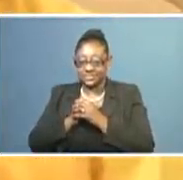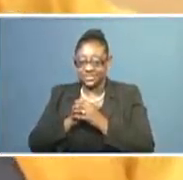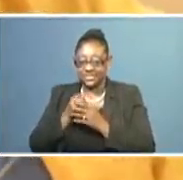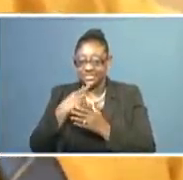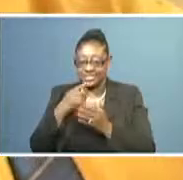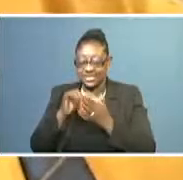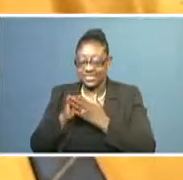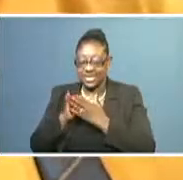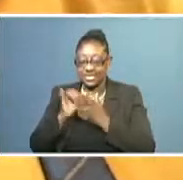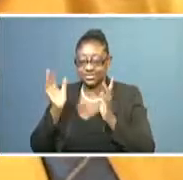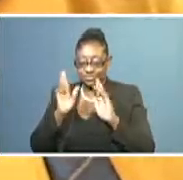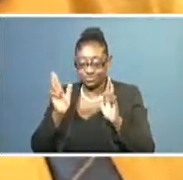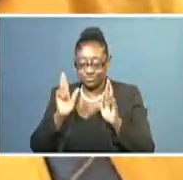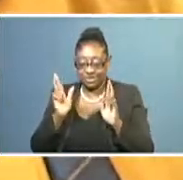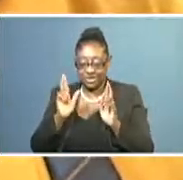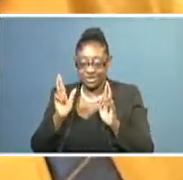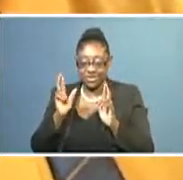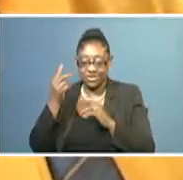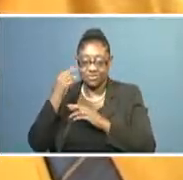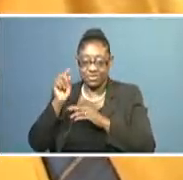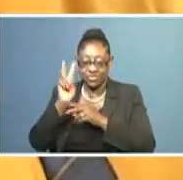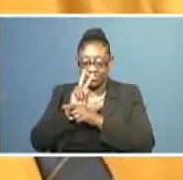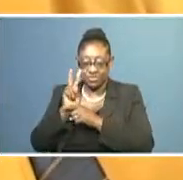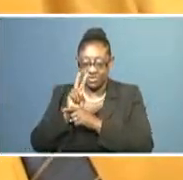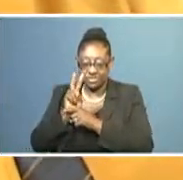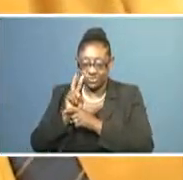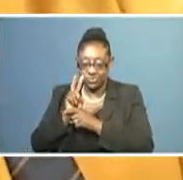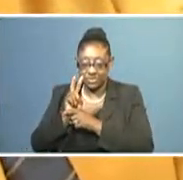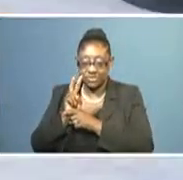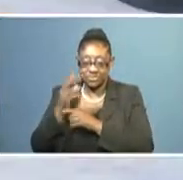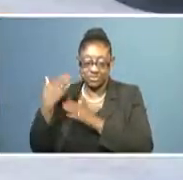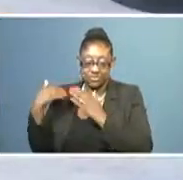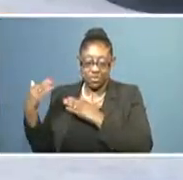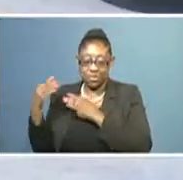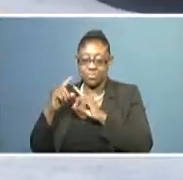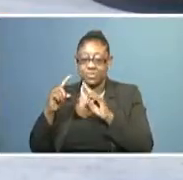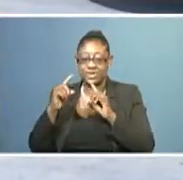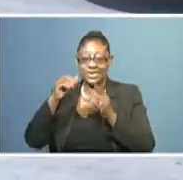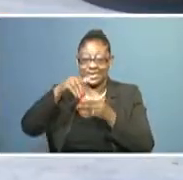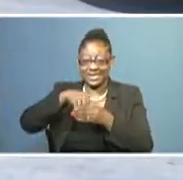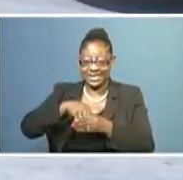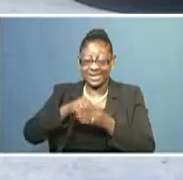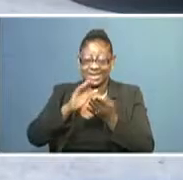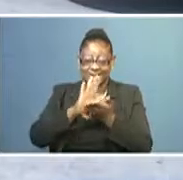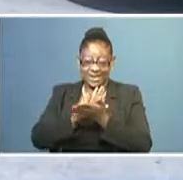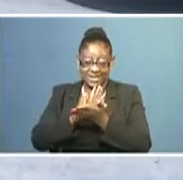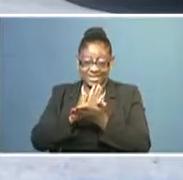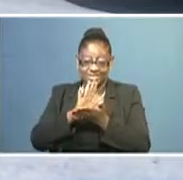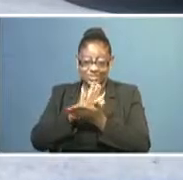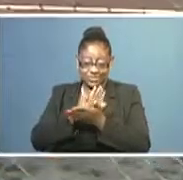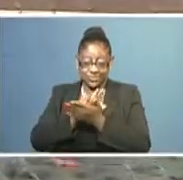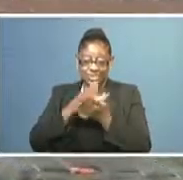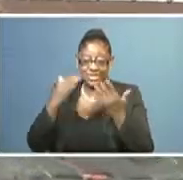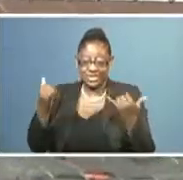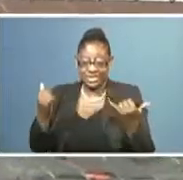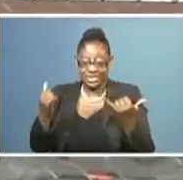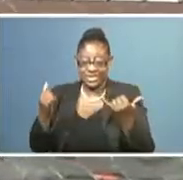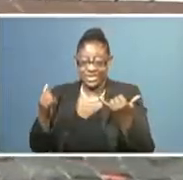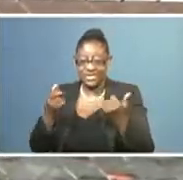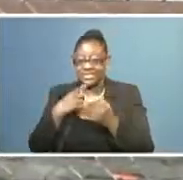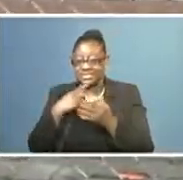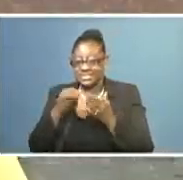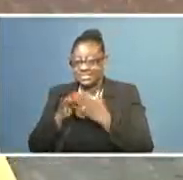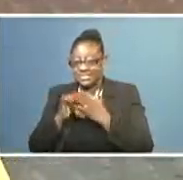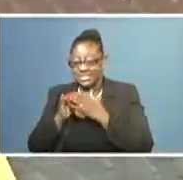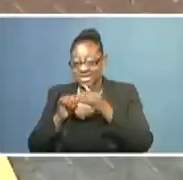School reverted from the virtual platform for these students to in-person learning back on February 23rd this year. And